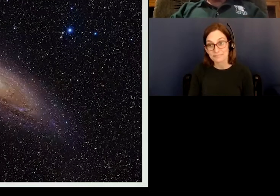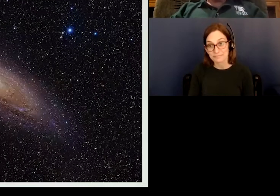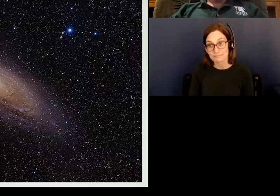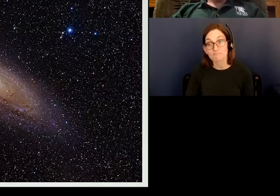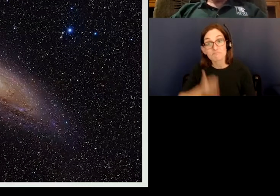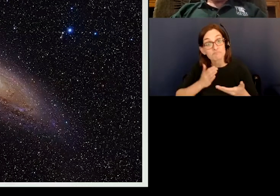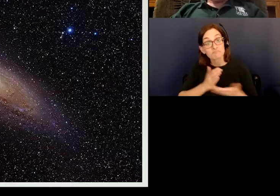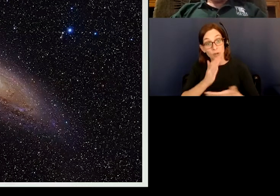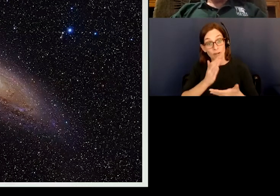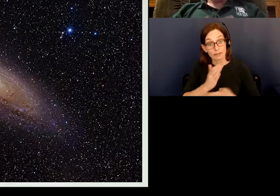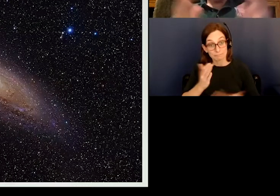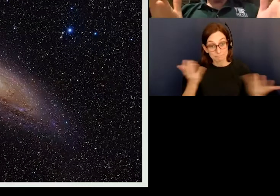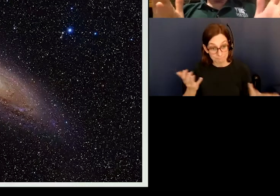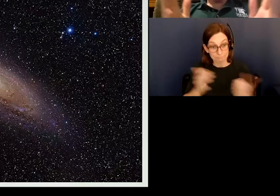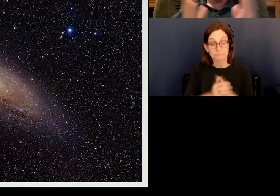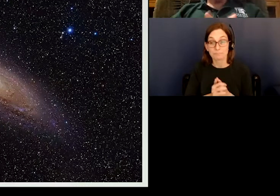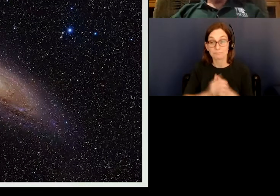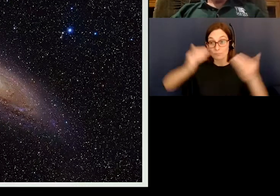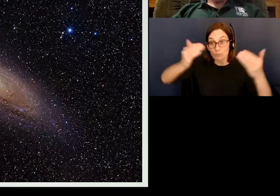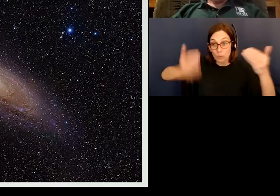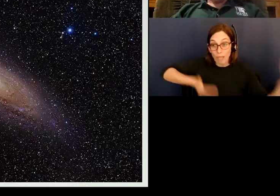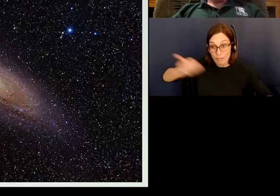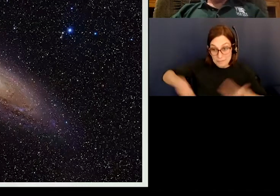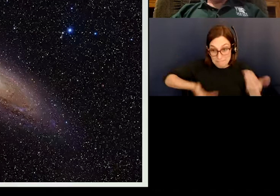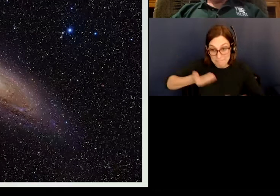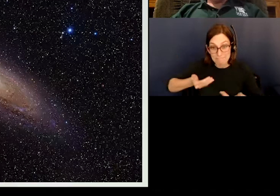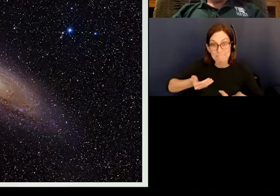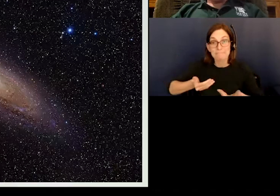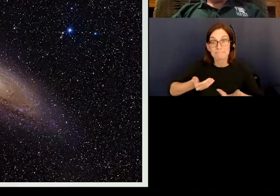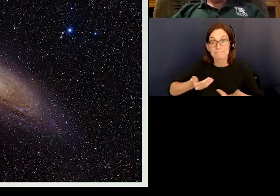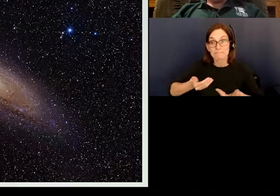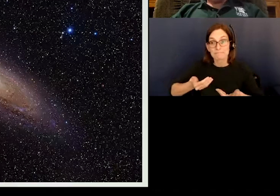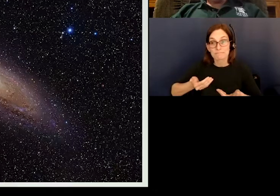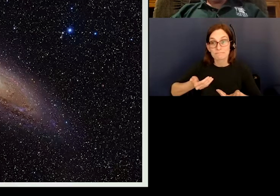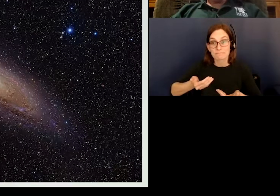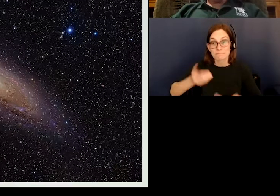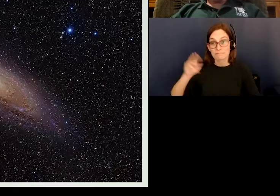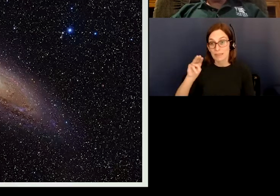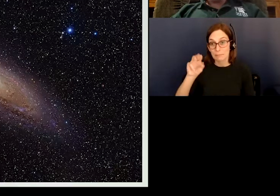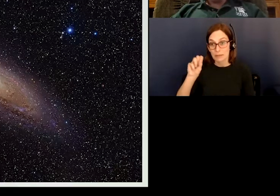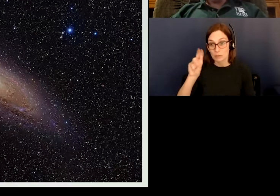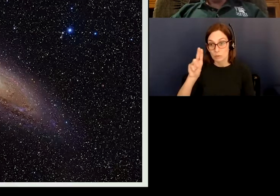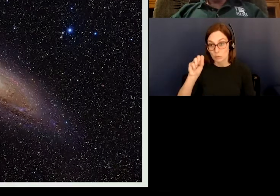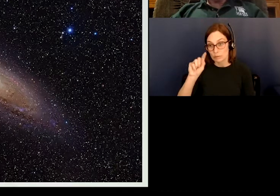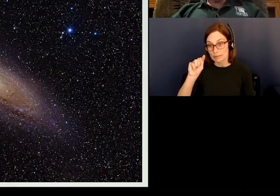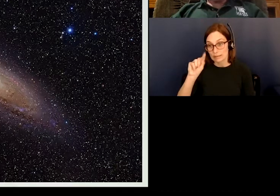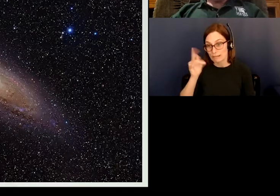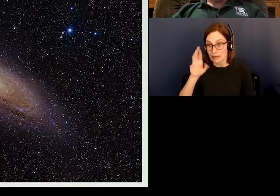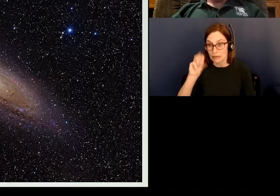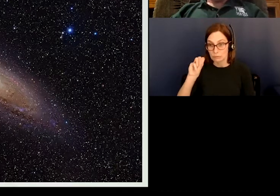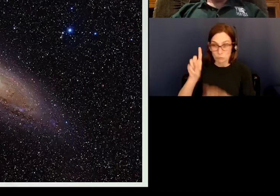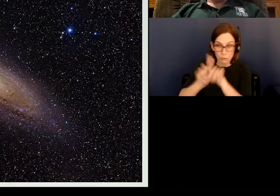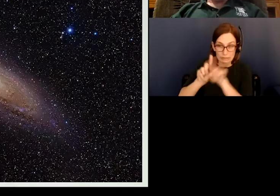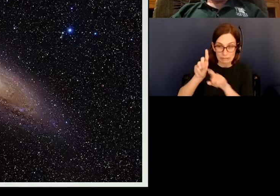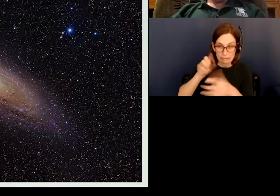All right, so welcome everyone. Uh, this is MSU St. Andrews Astronomy Night.